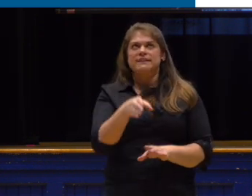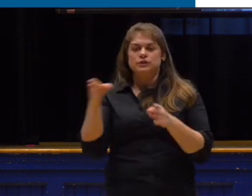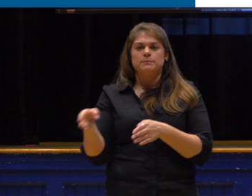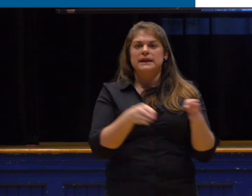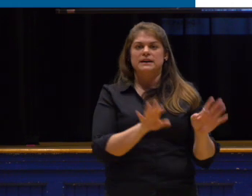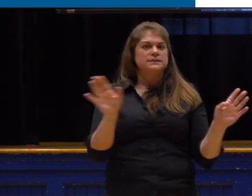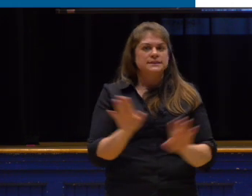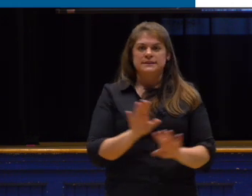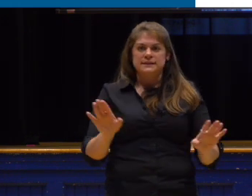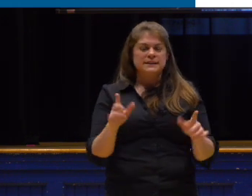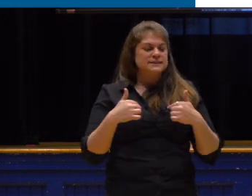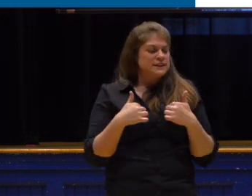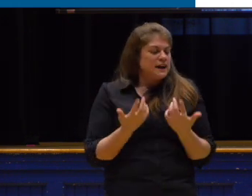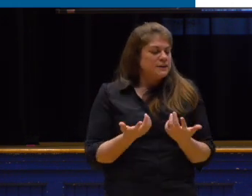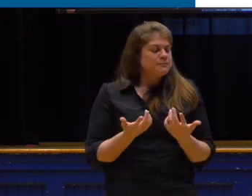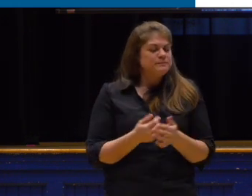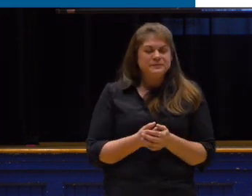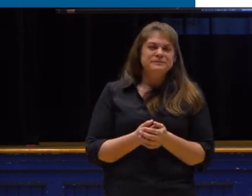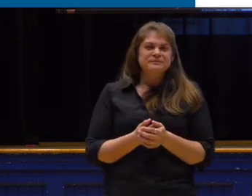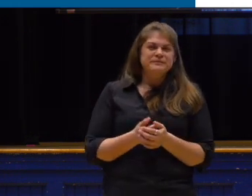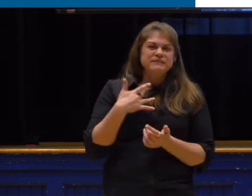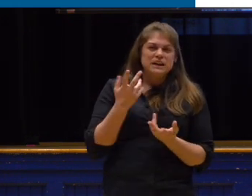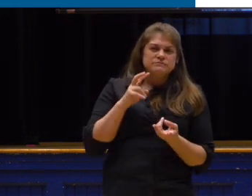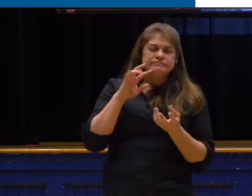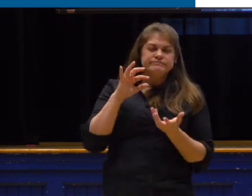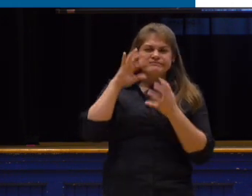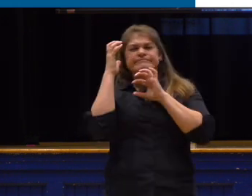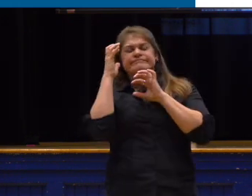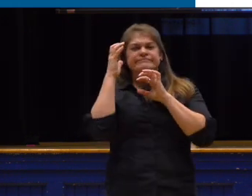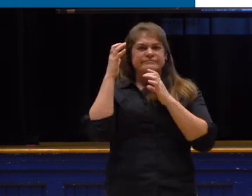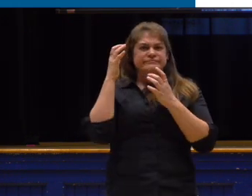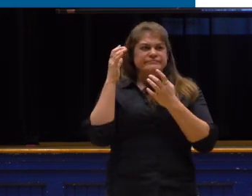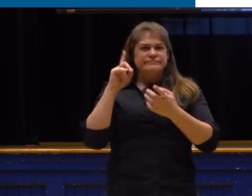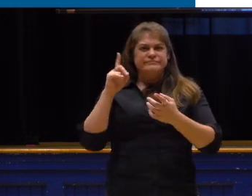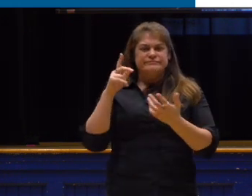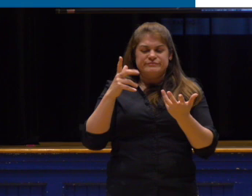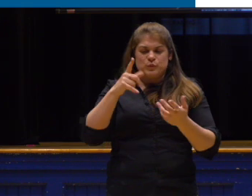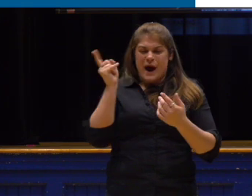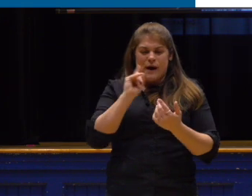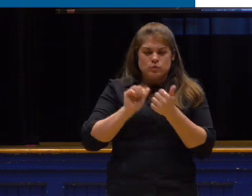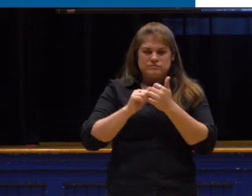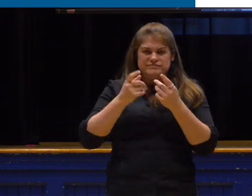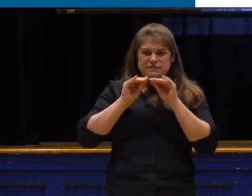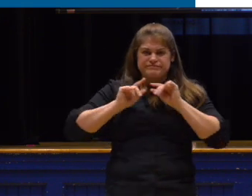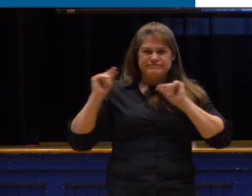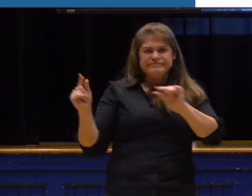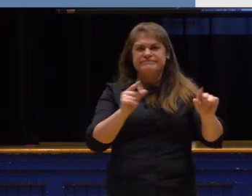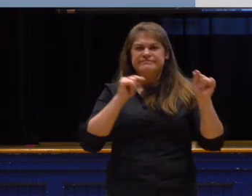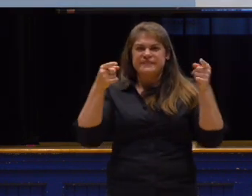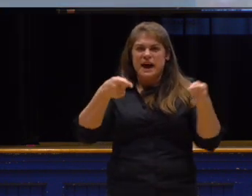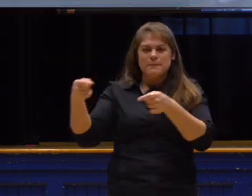I get a little confused sometimes as to where some of this information comes from. But so when you leave here and you run into